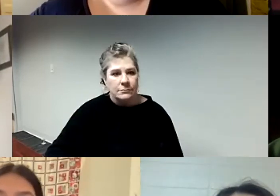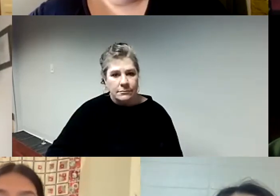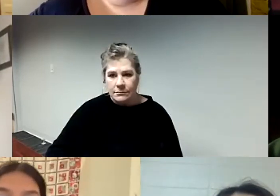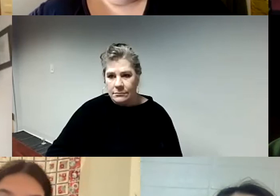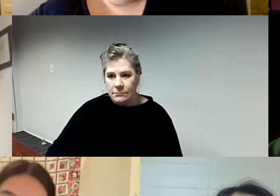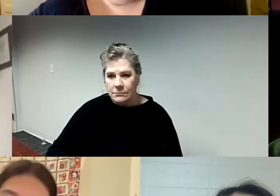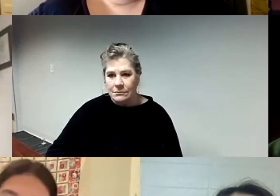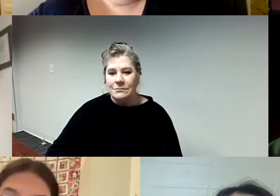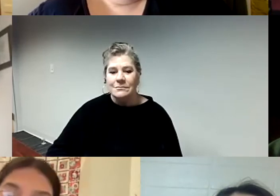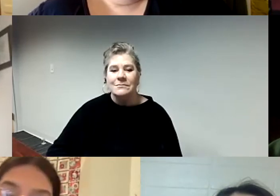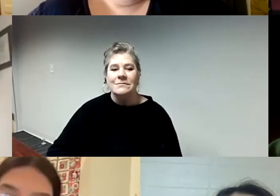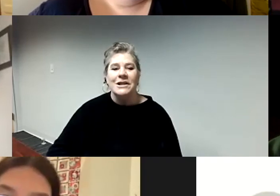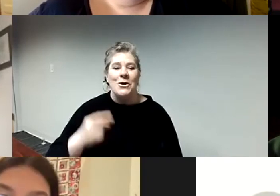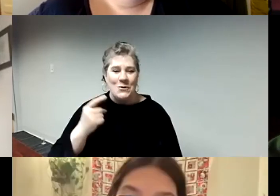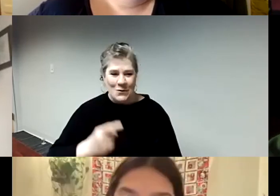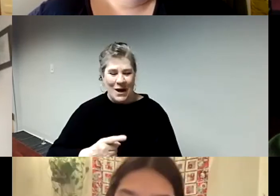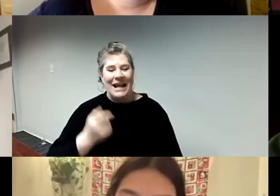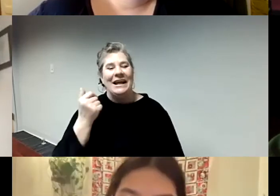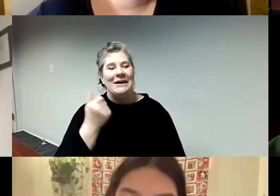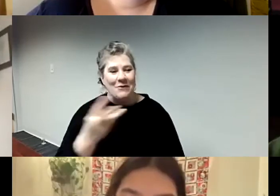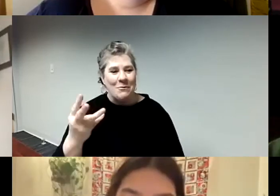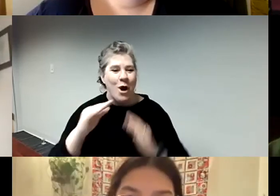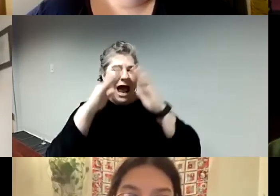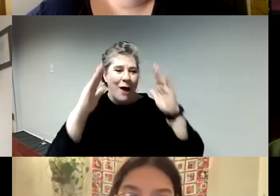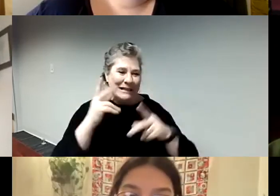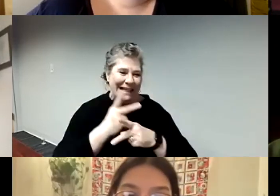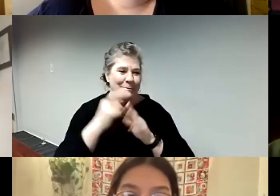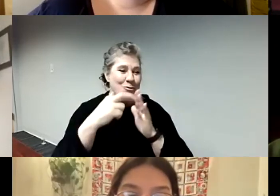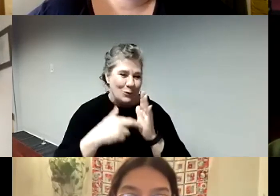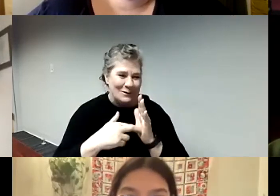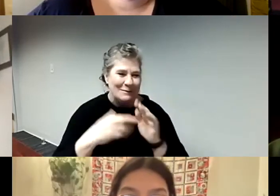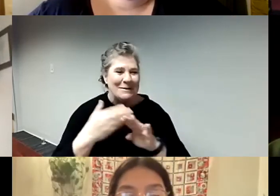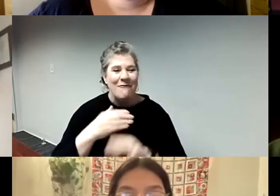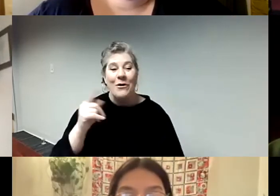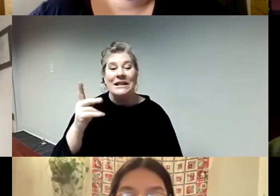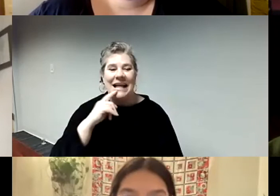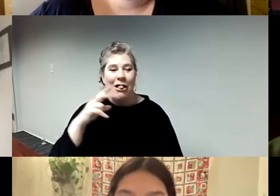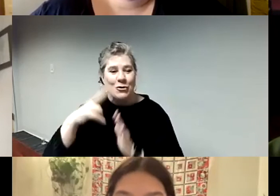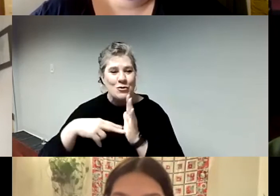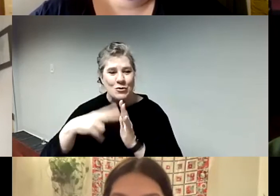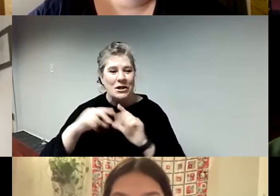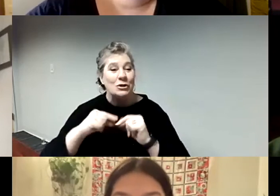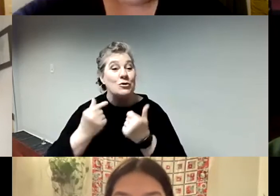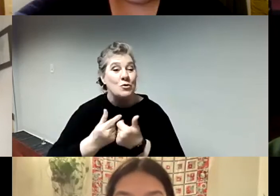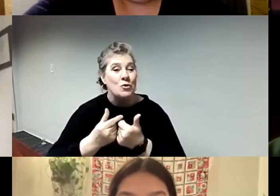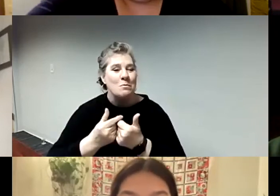first? Yeah, just a couple more housekeeping things before Taylor reads us our group norms. Thanks, Taylor.